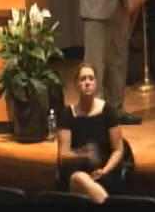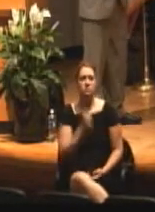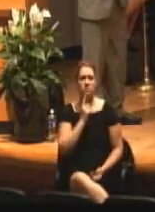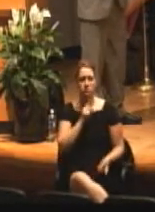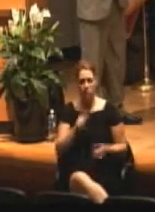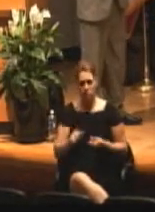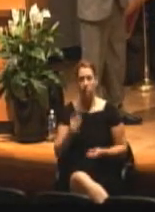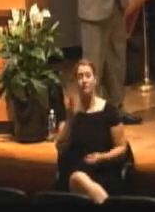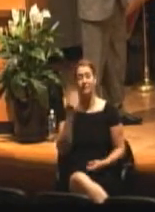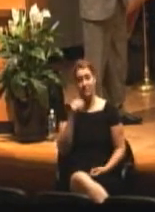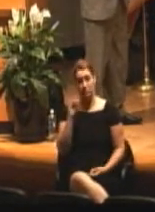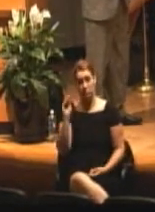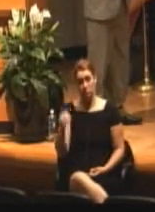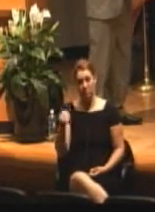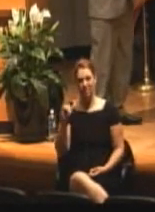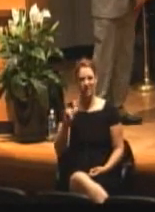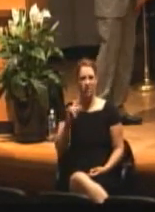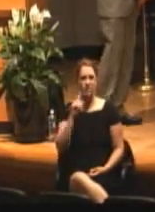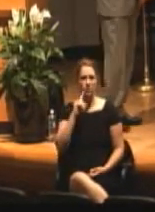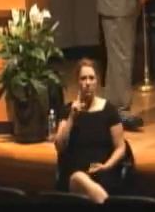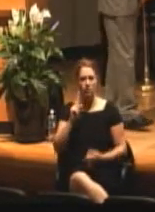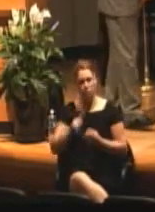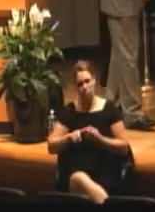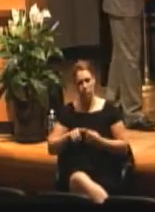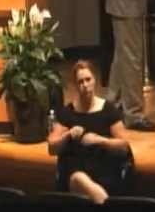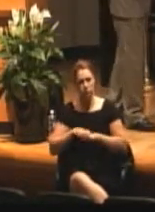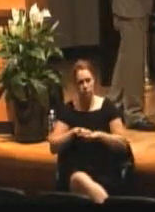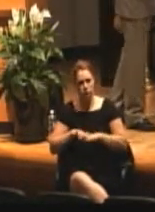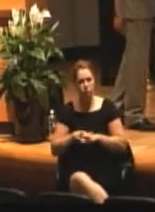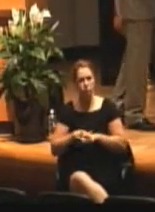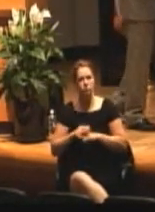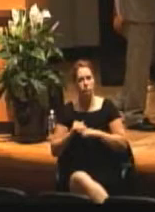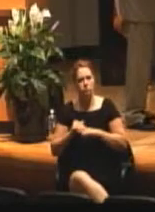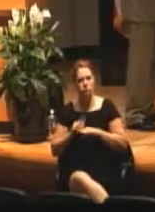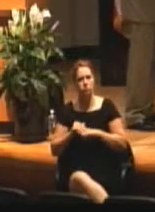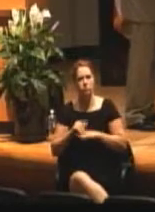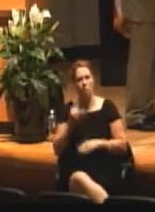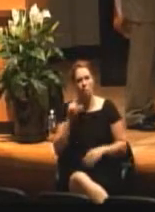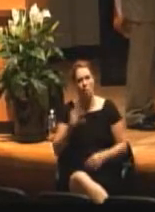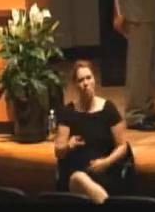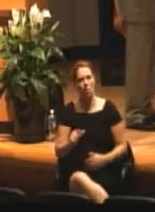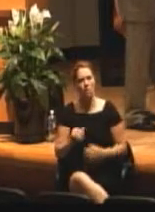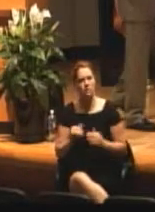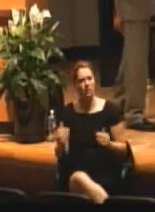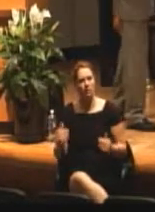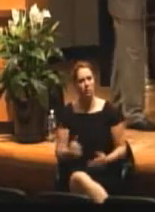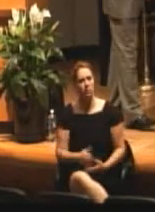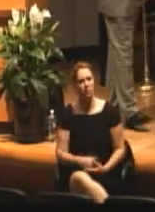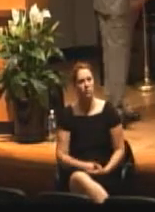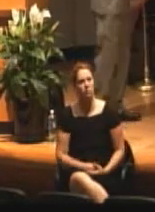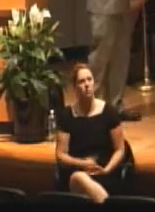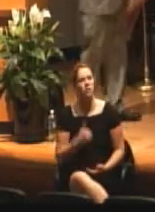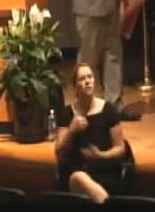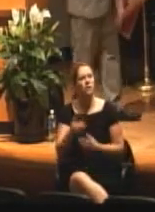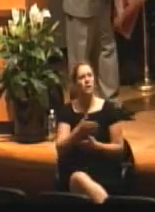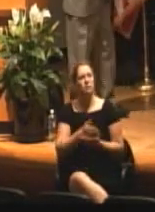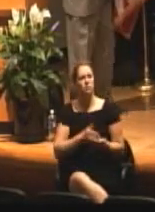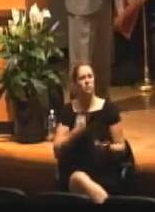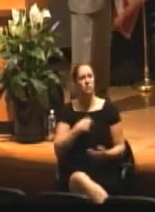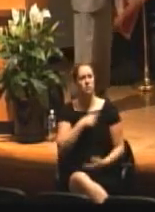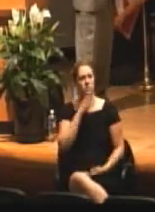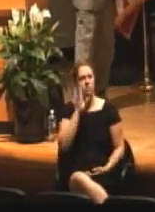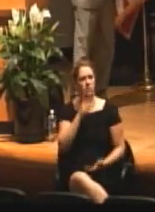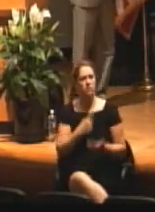kind of the lowest level at that point. So the next piece, and we're going to kind of talk about it for a little bit, though, is